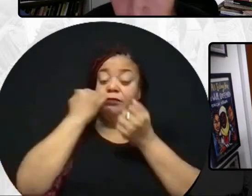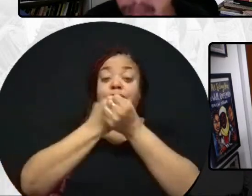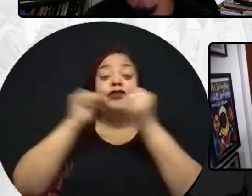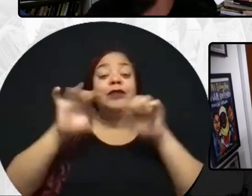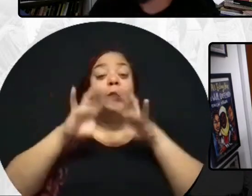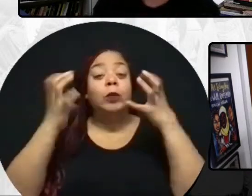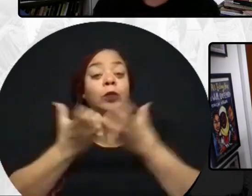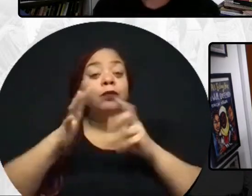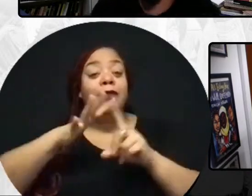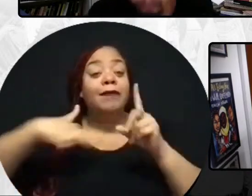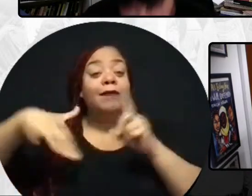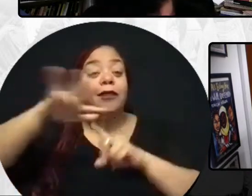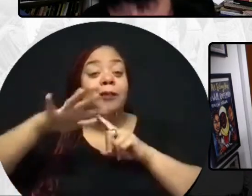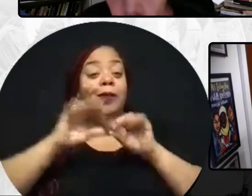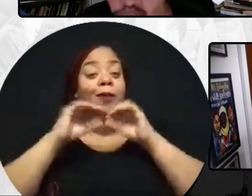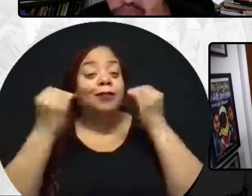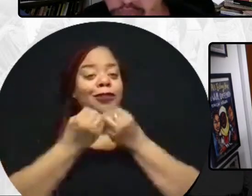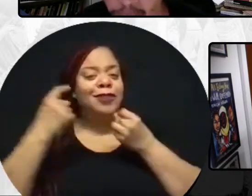let that roll?